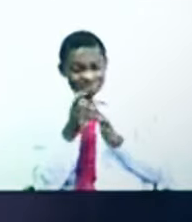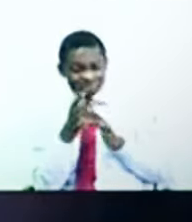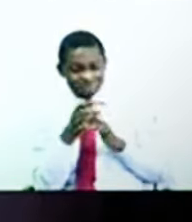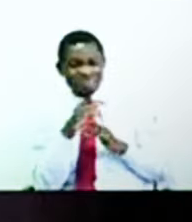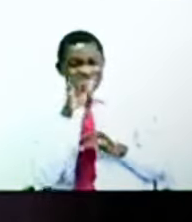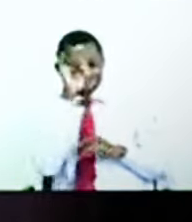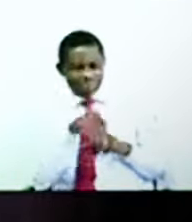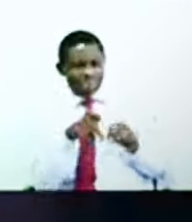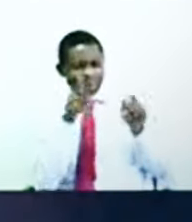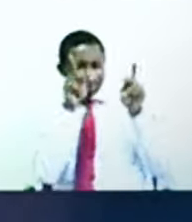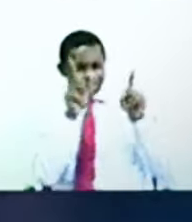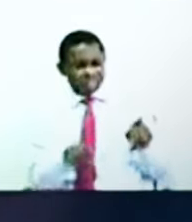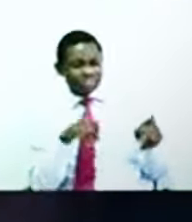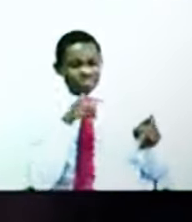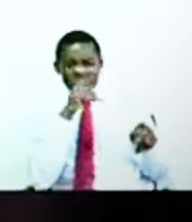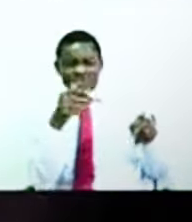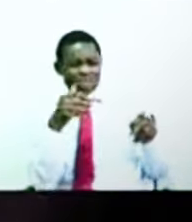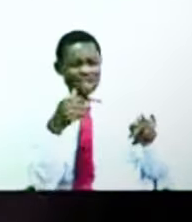believer.